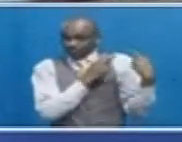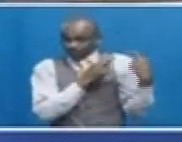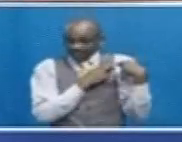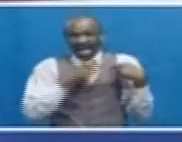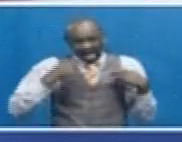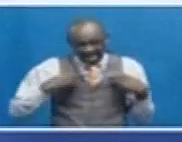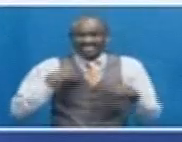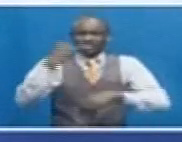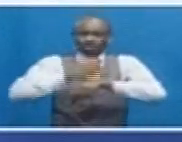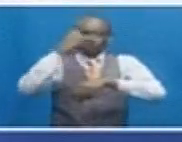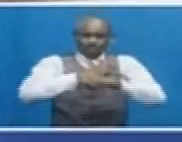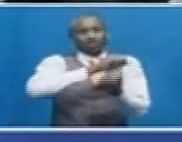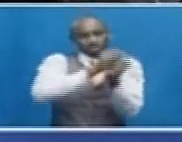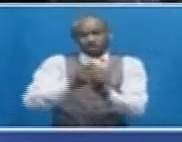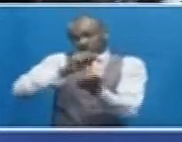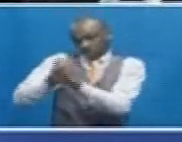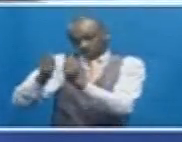and institutional reform in the country.